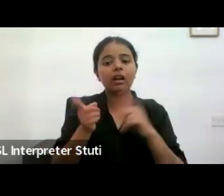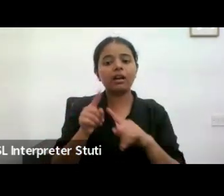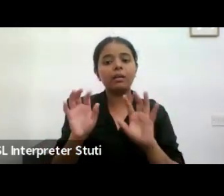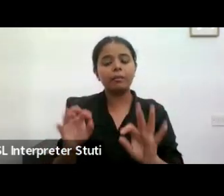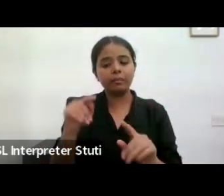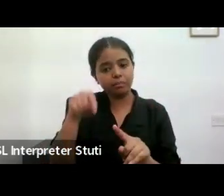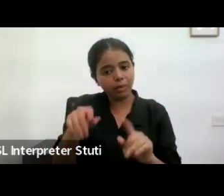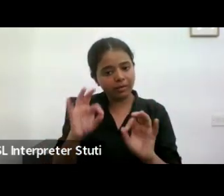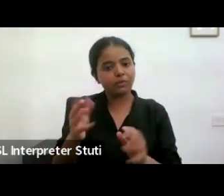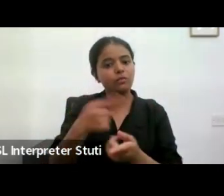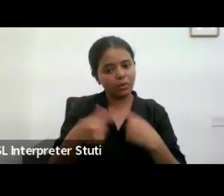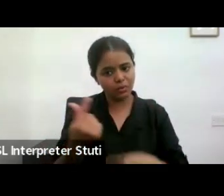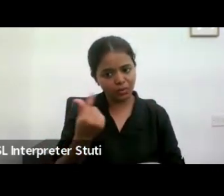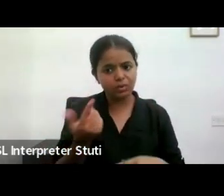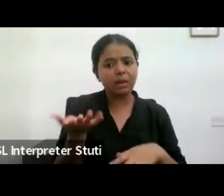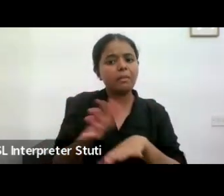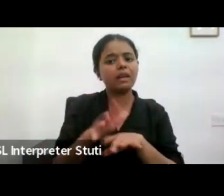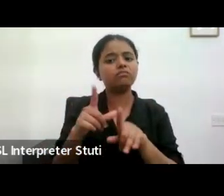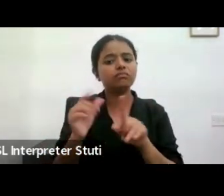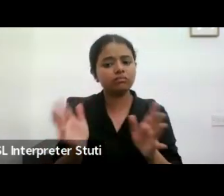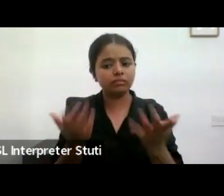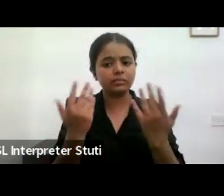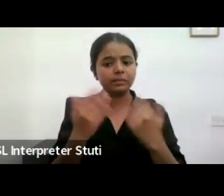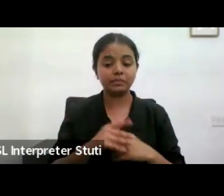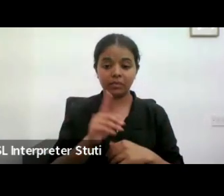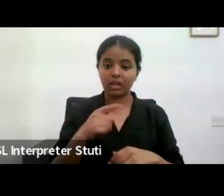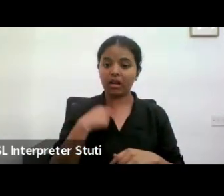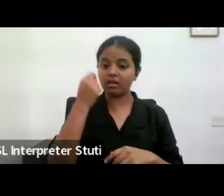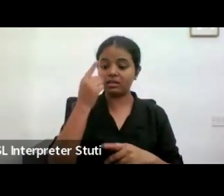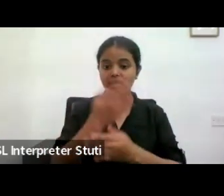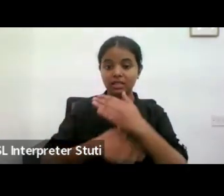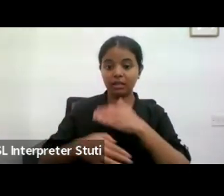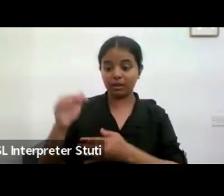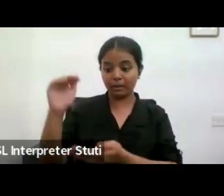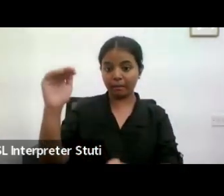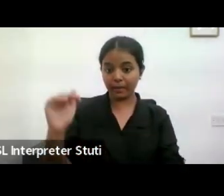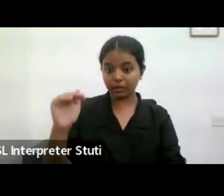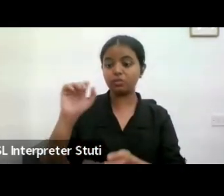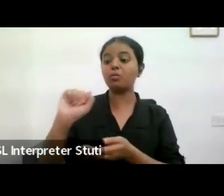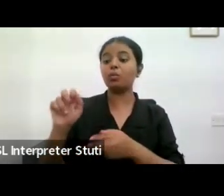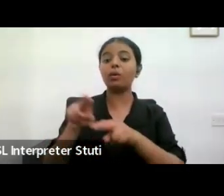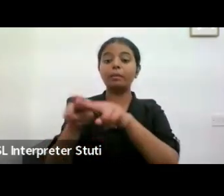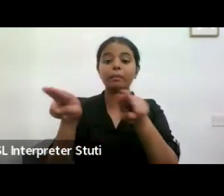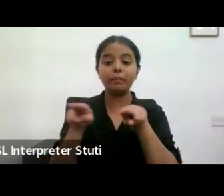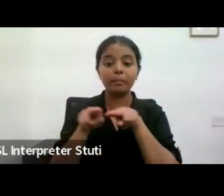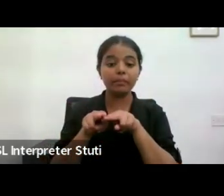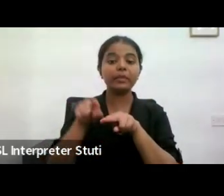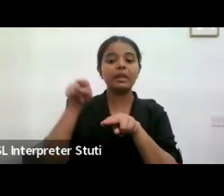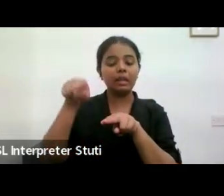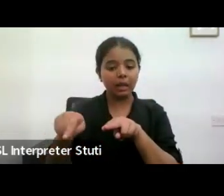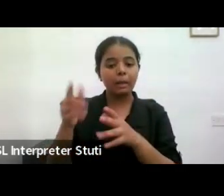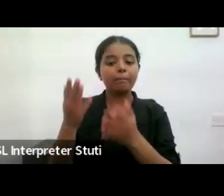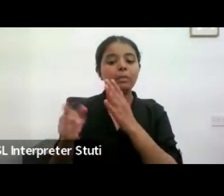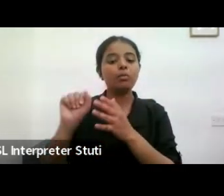use. We must also understand that children with disabilities and their families, there are disability-related